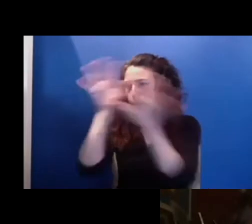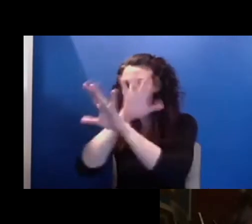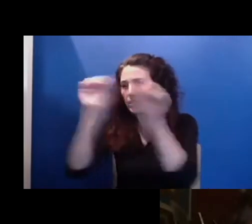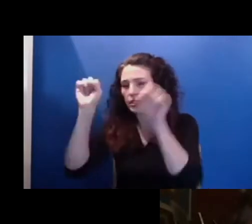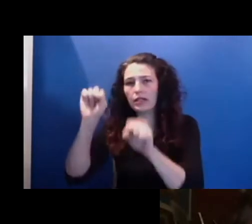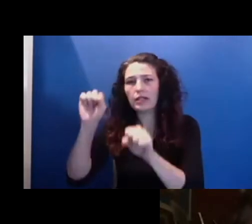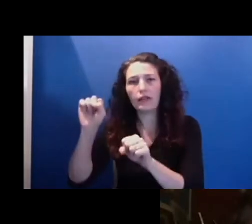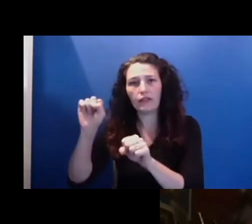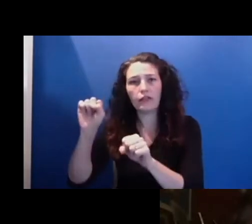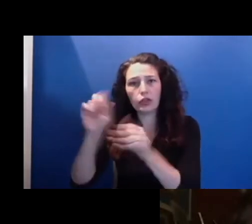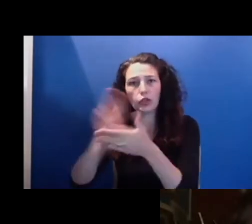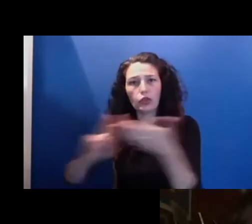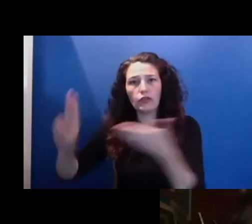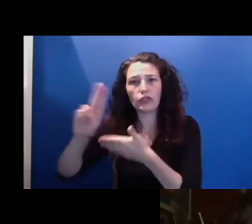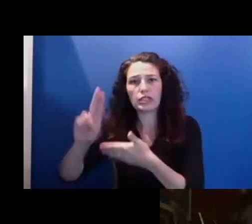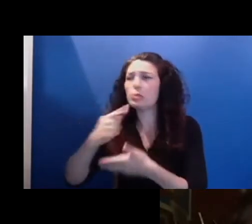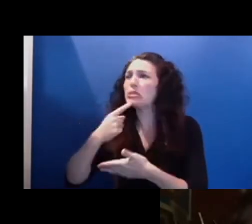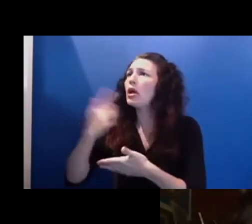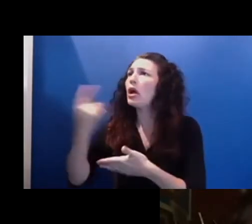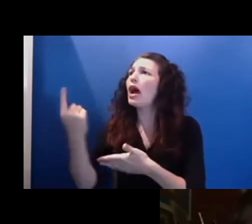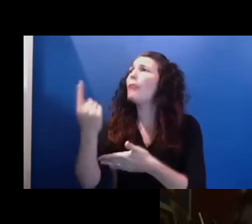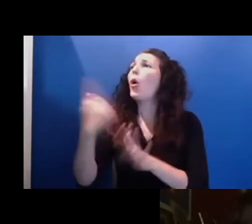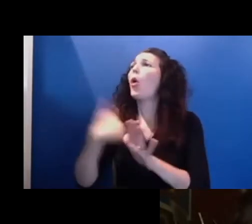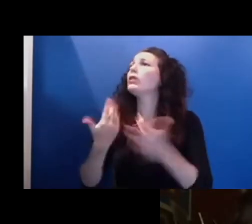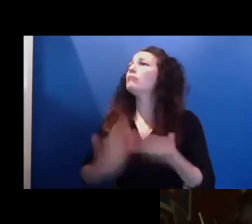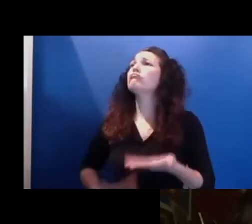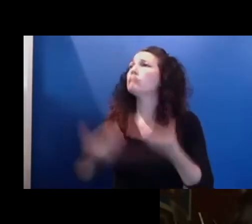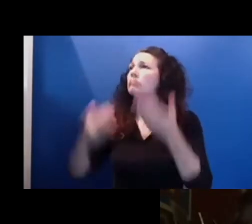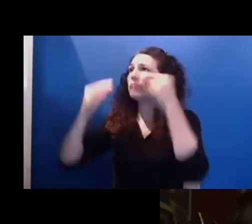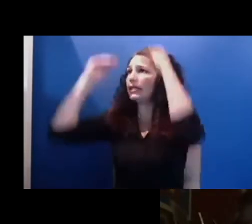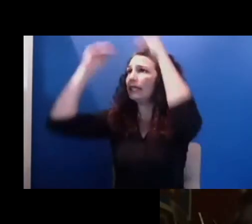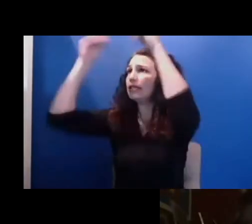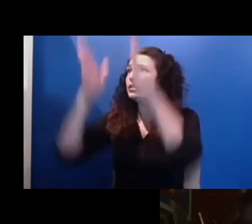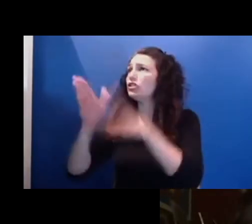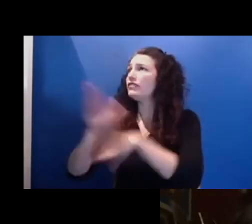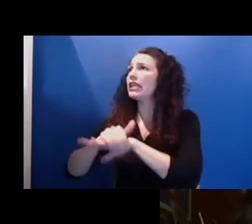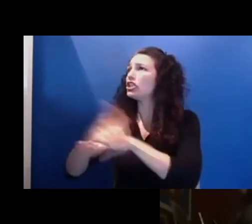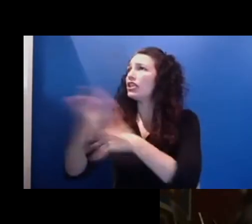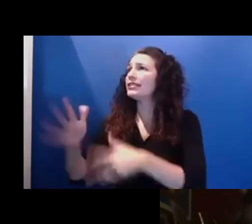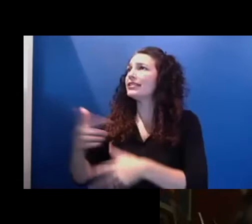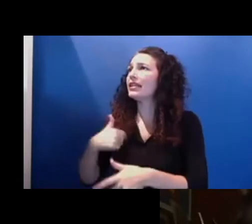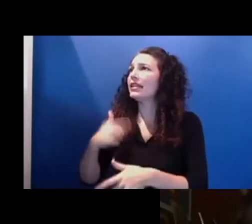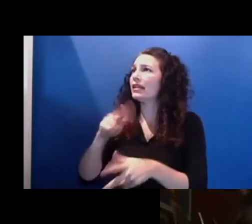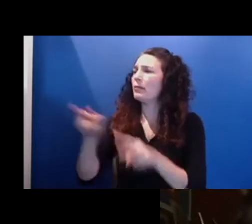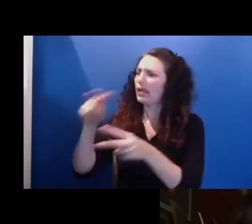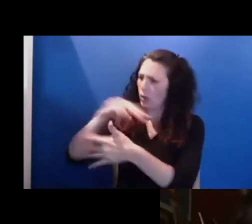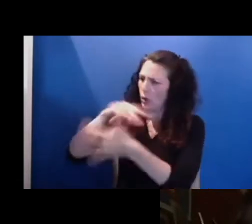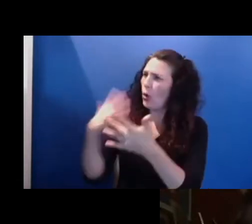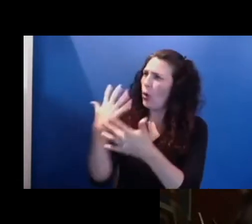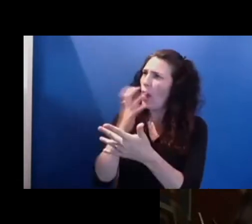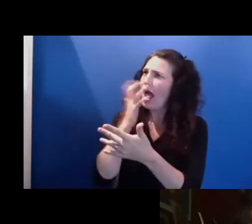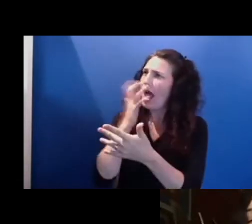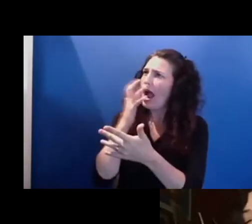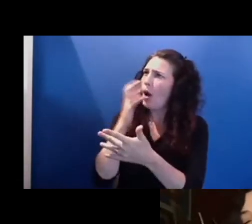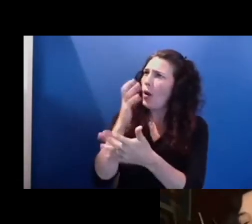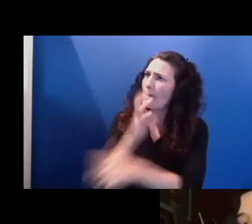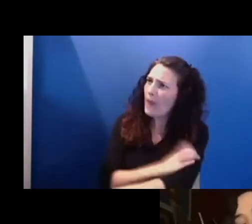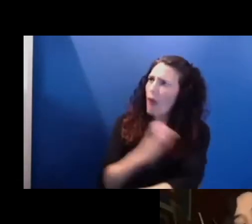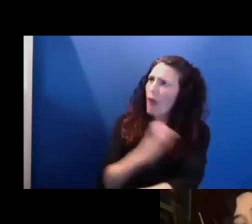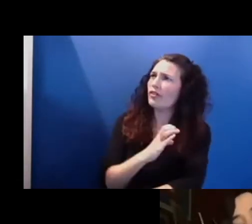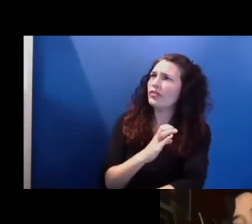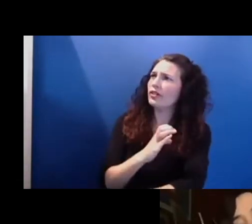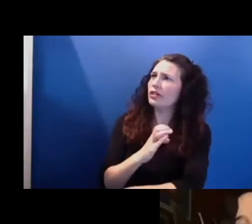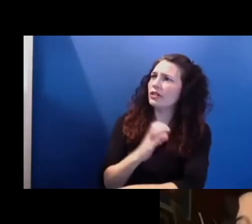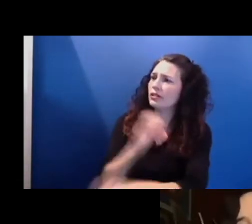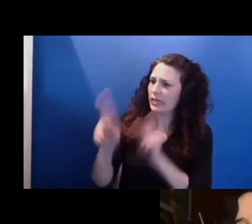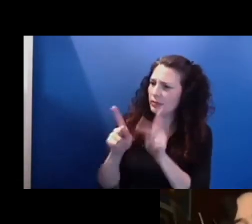himself as simply a professor of English. My first recollection of the power of the individual advocacy goes back to when I was 6 years